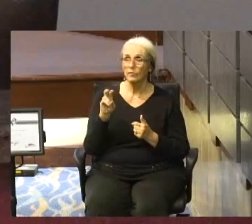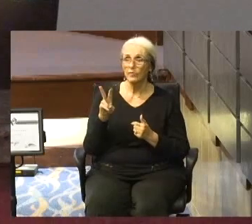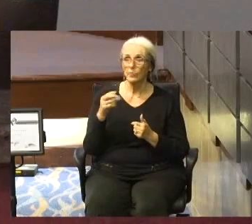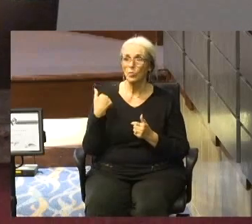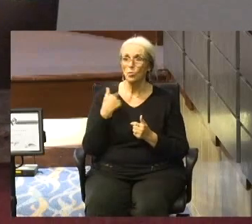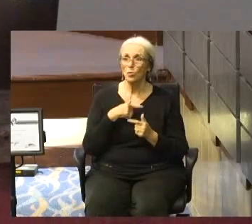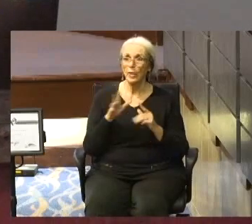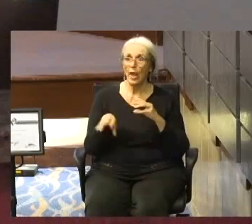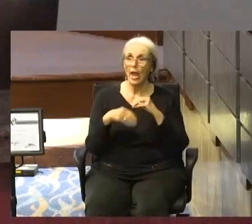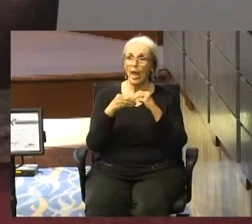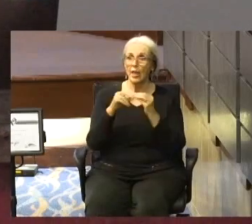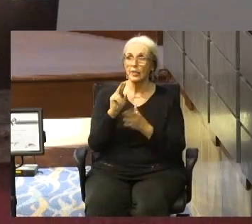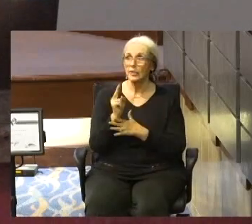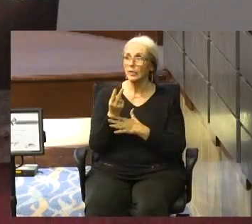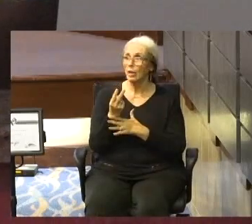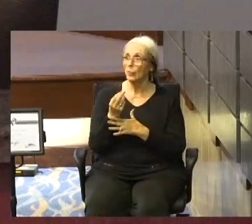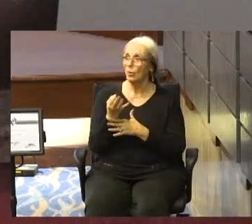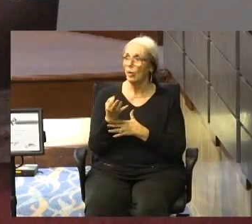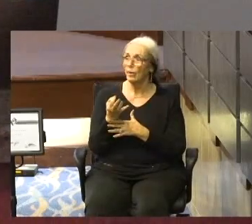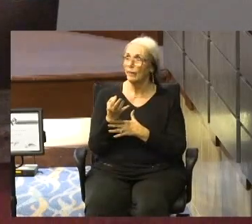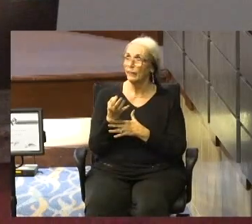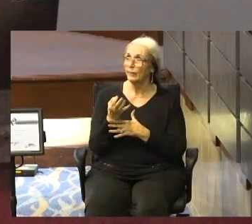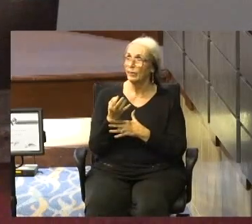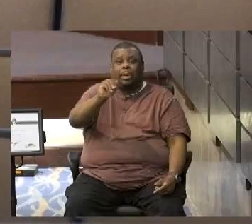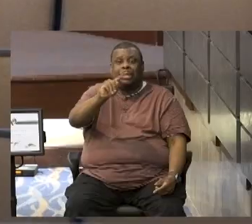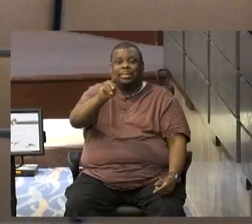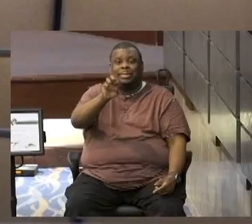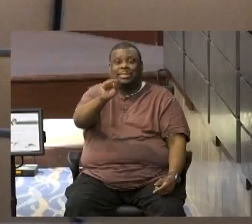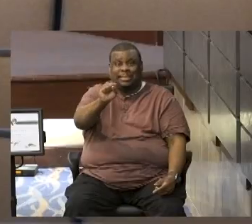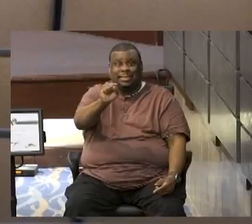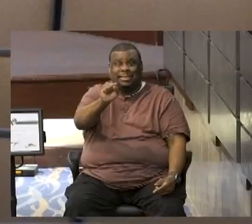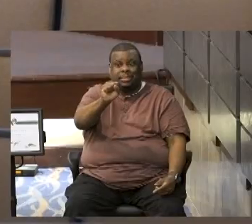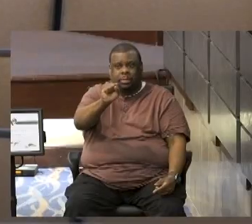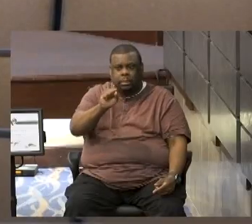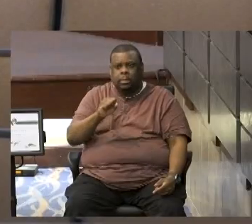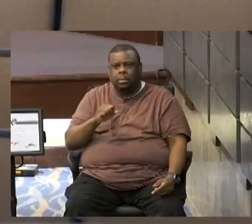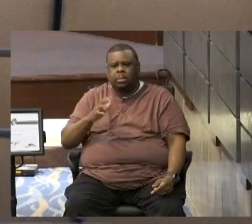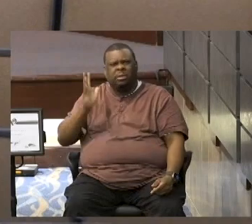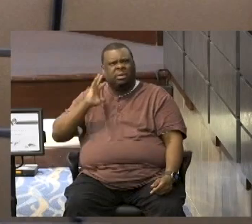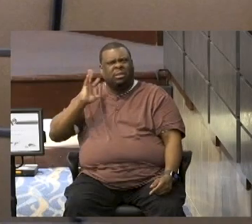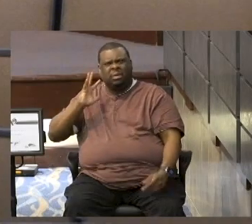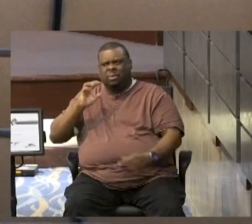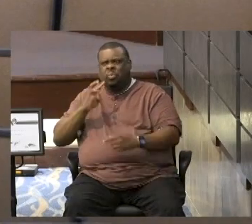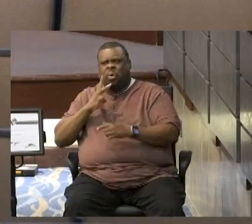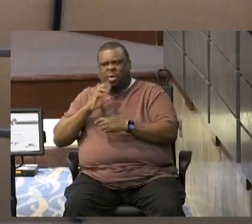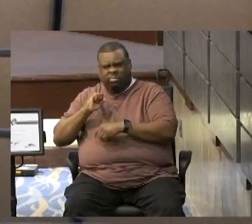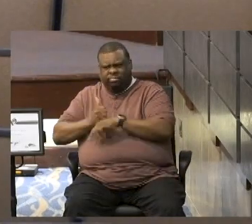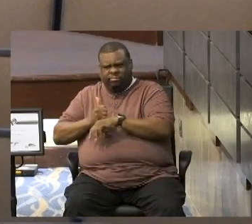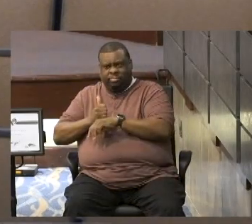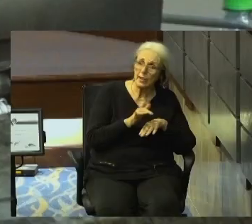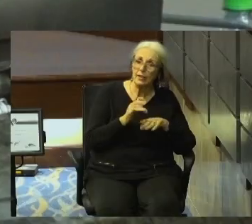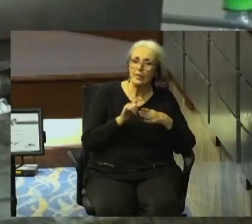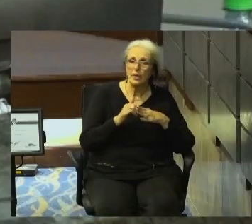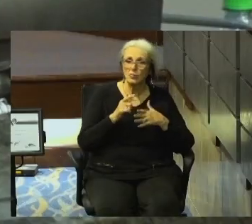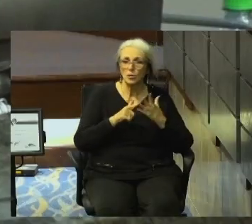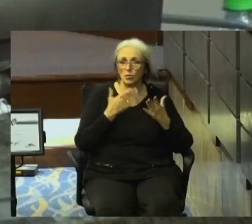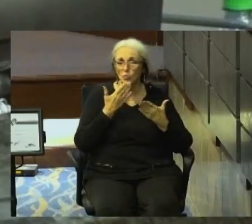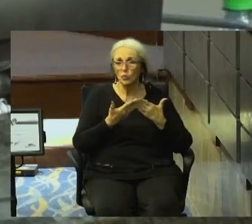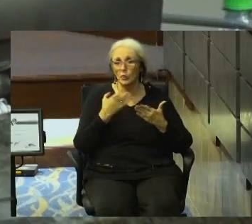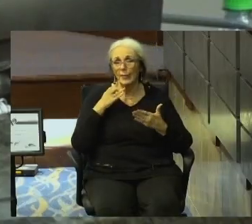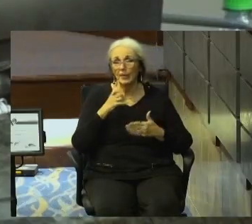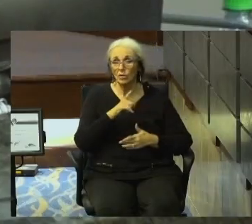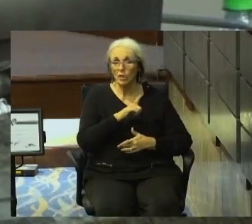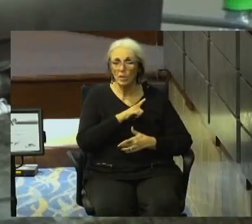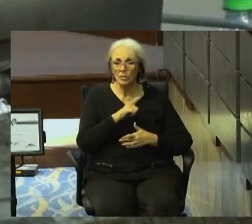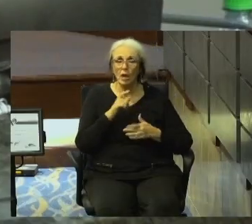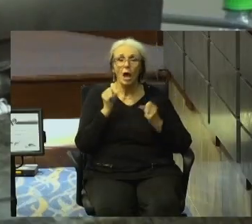ballot must live in their respective council district for at least 6 months to run for that position. Applications for a place on the ballot should be notarized and submitted to the City Secretary's